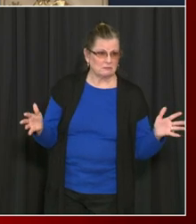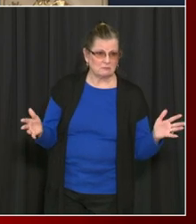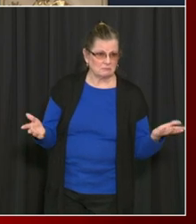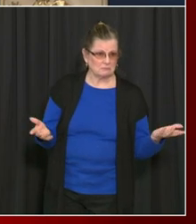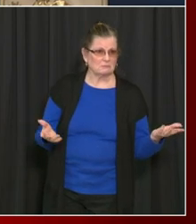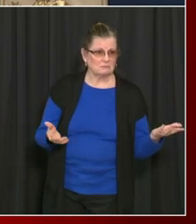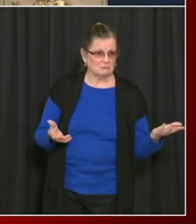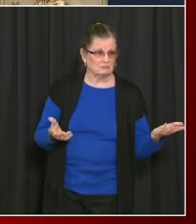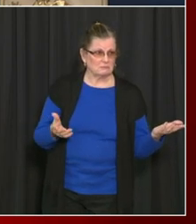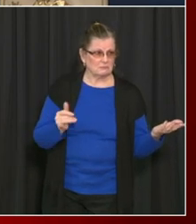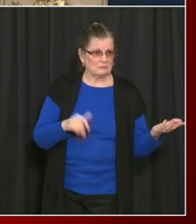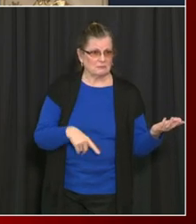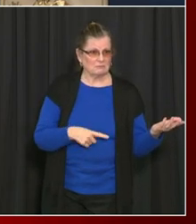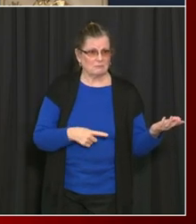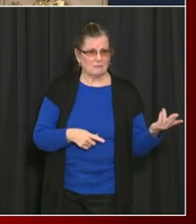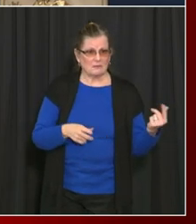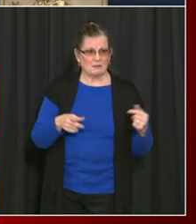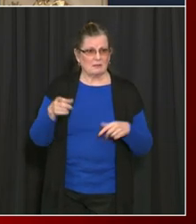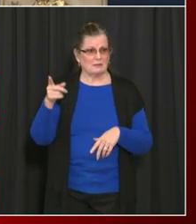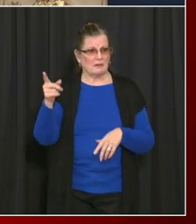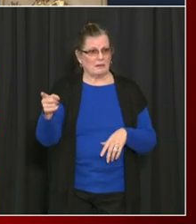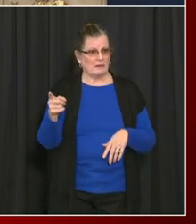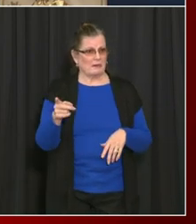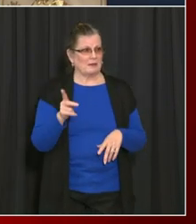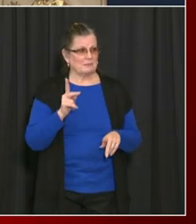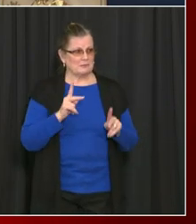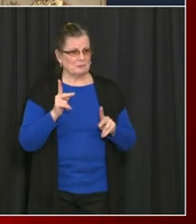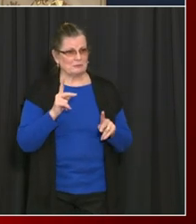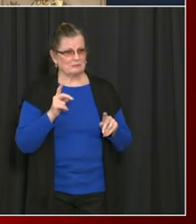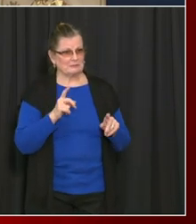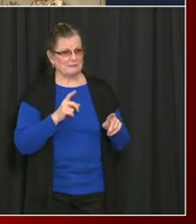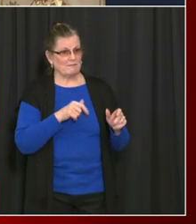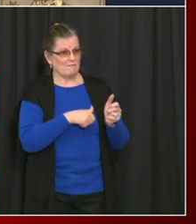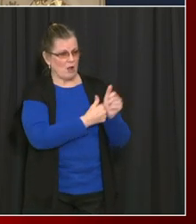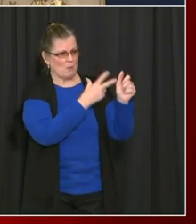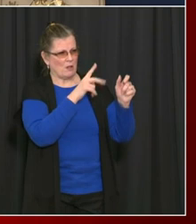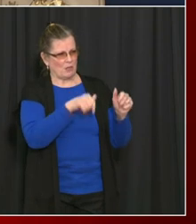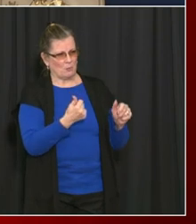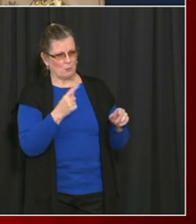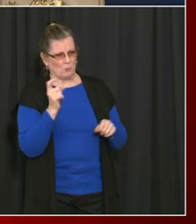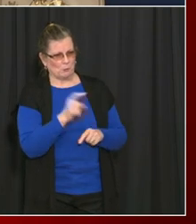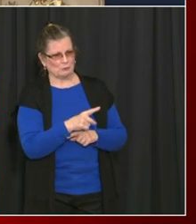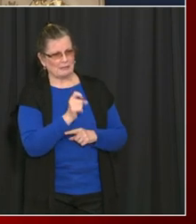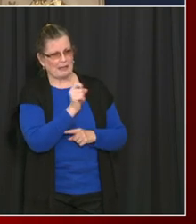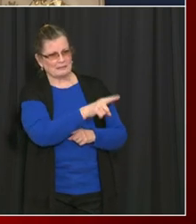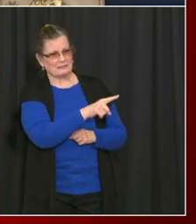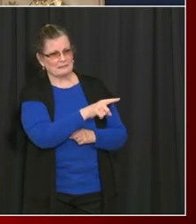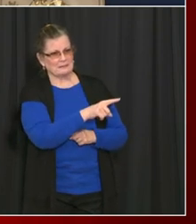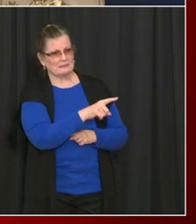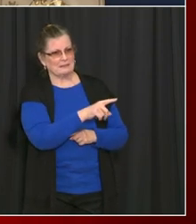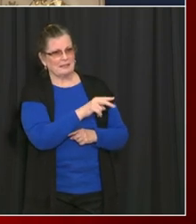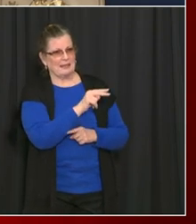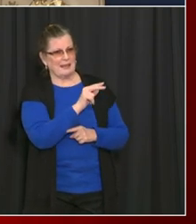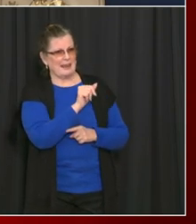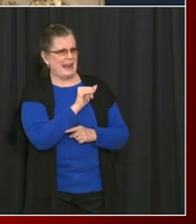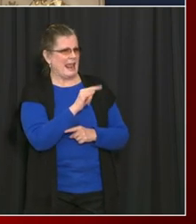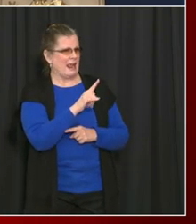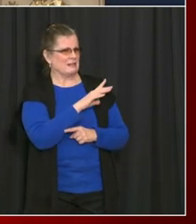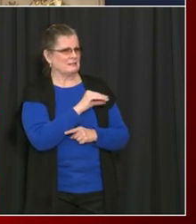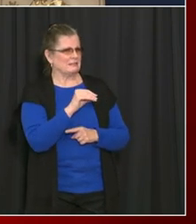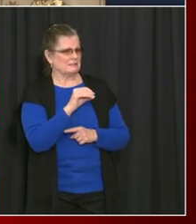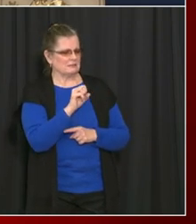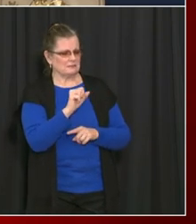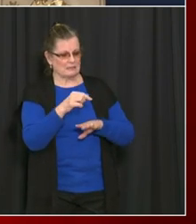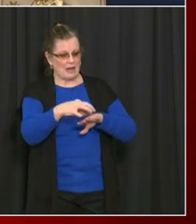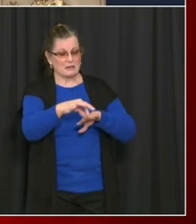patrons being seated. Okay, following up. You have in here that nail salons cannot open. That's correct.